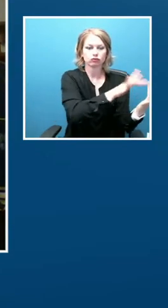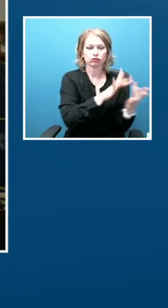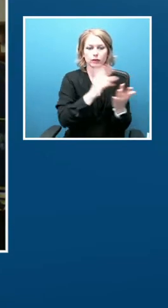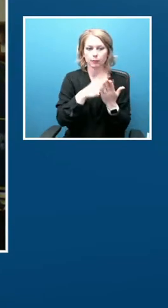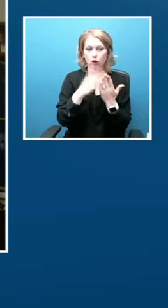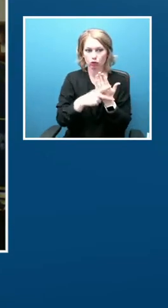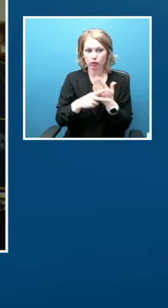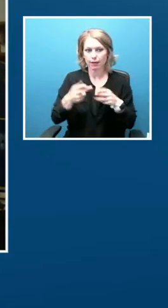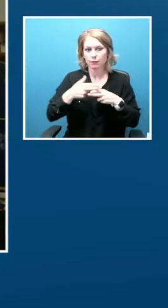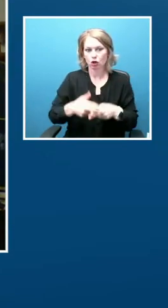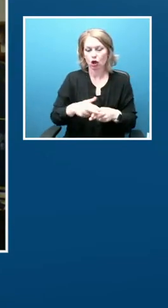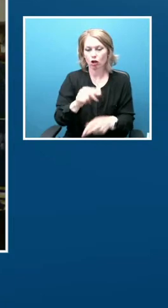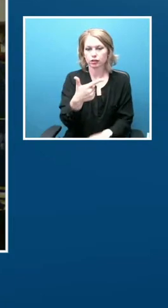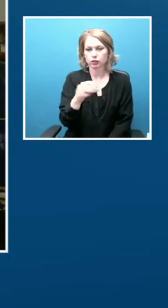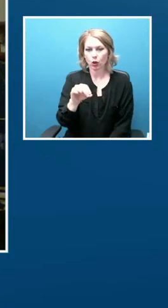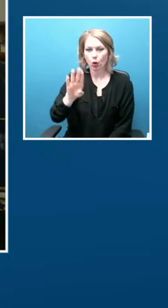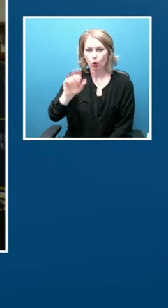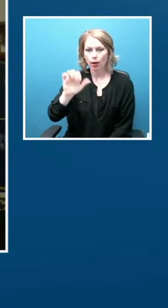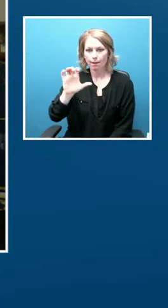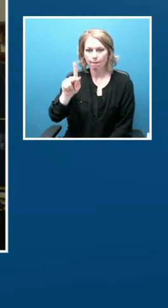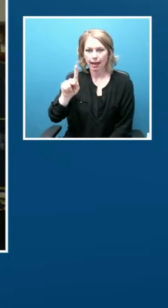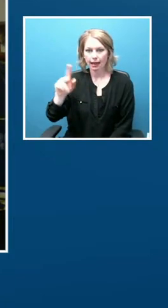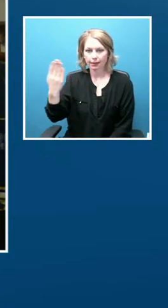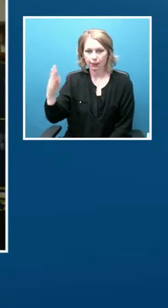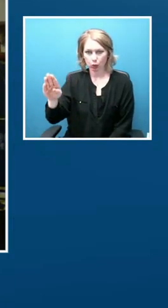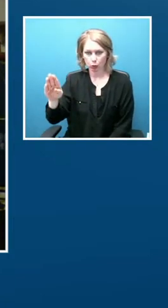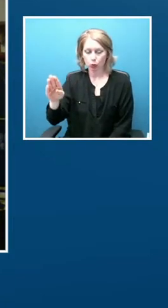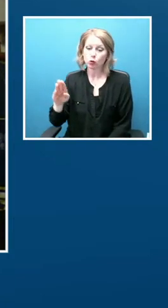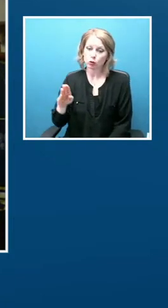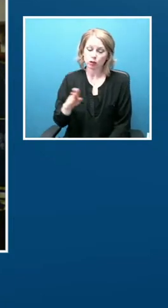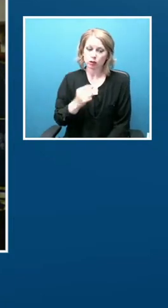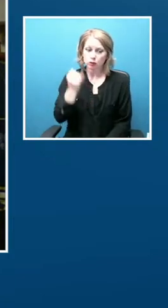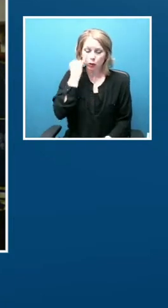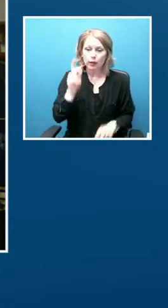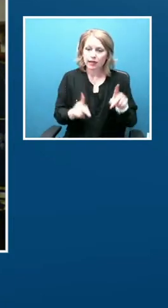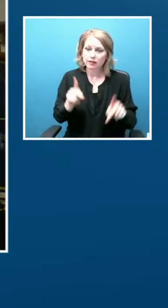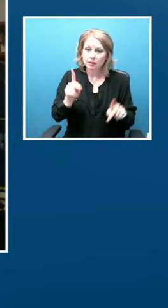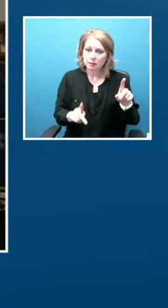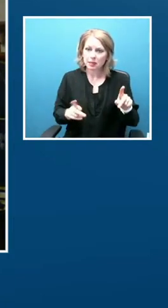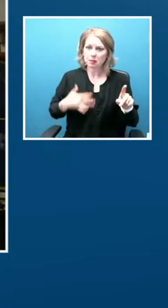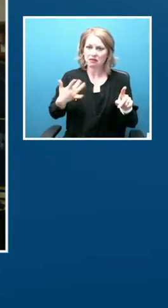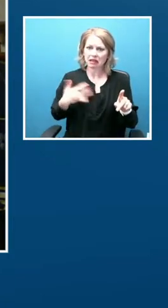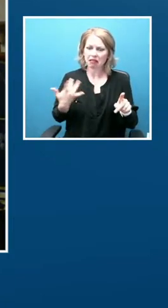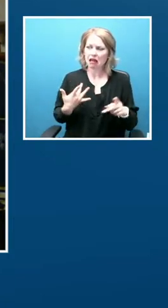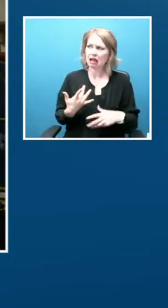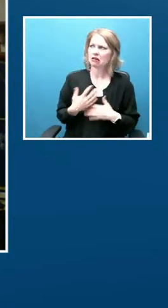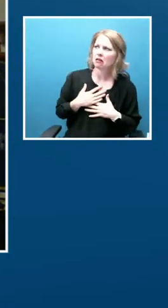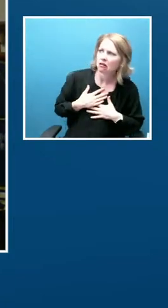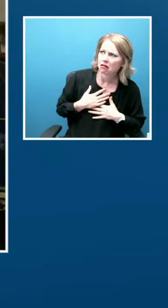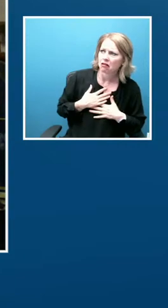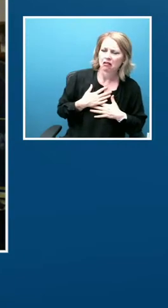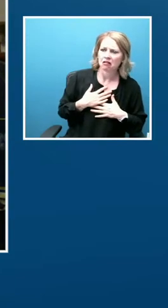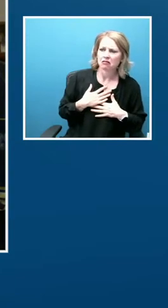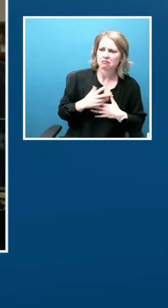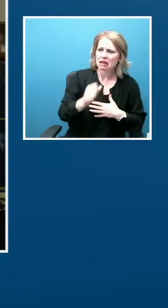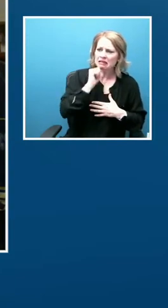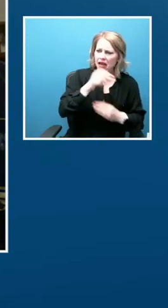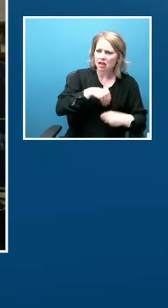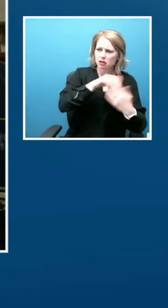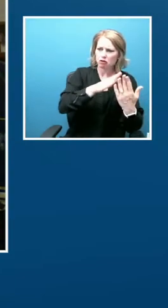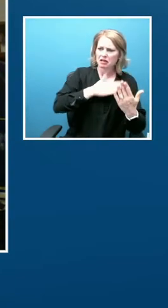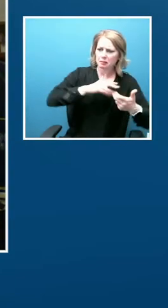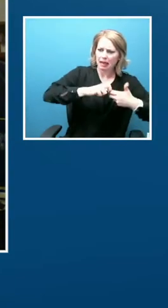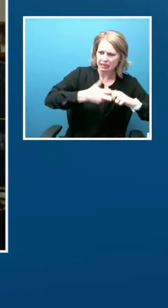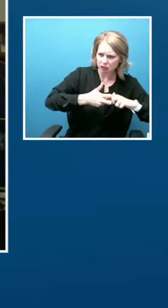Blue in order to reach out to voters who feel left behind by the Democratic Party on a national level and to appeal and bring